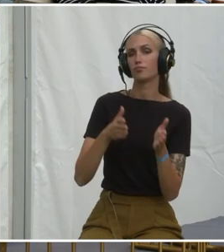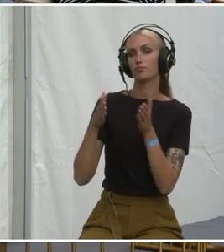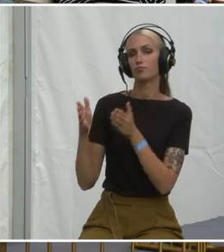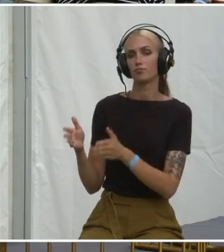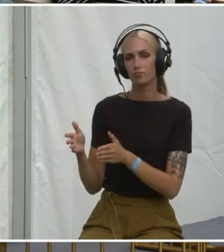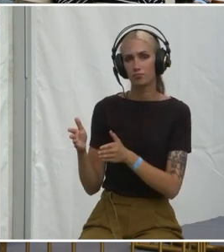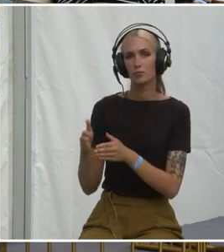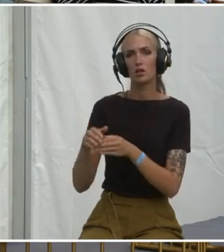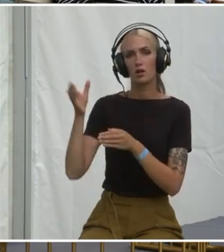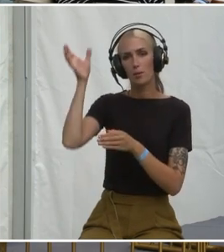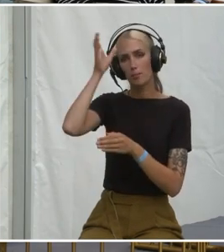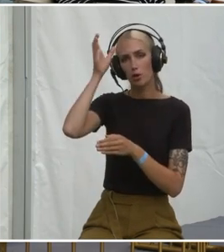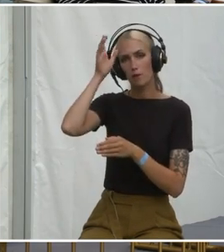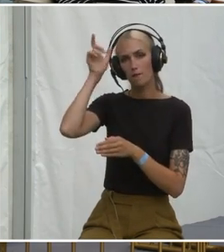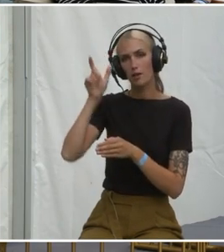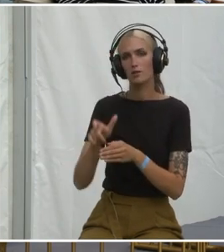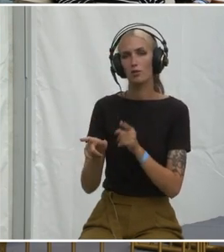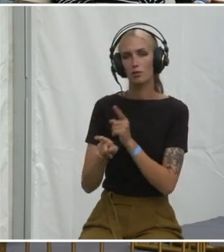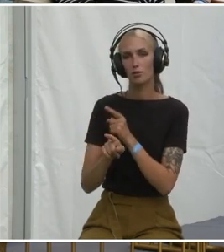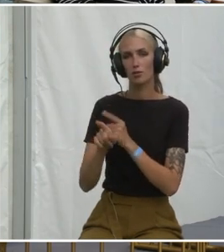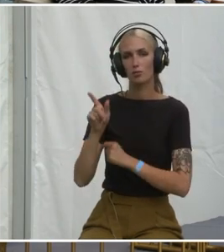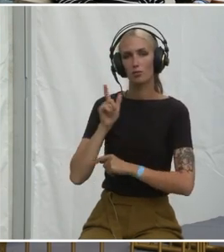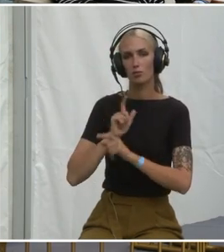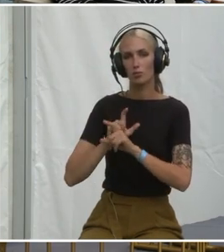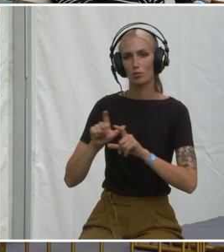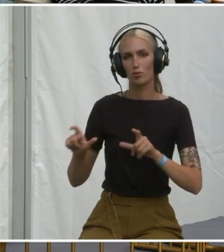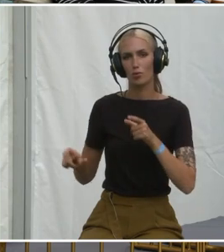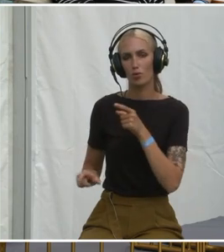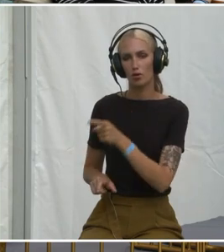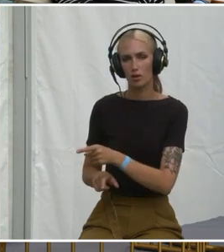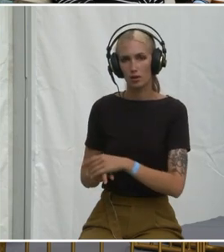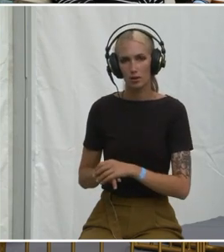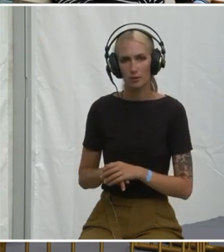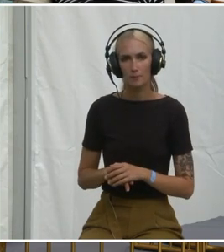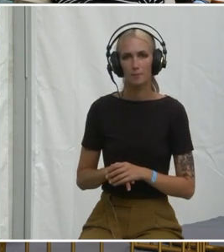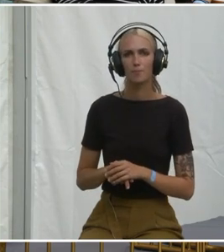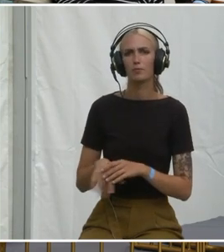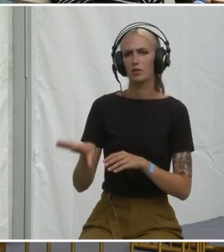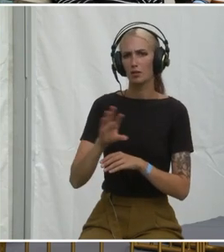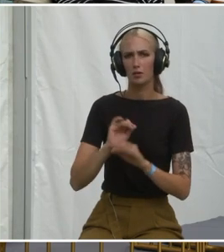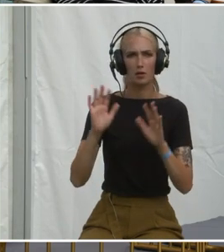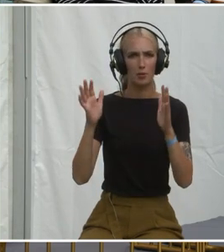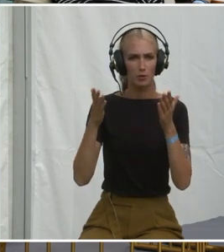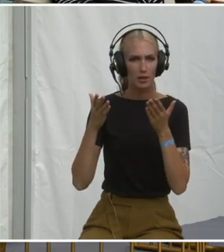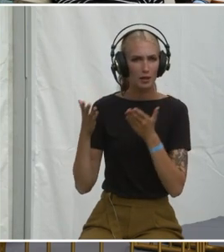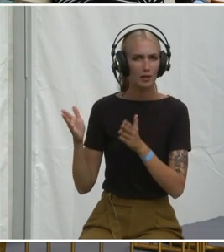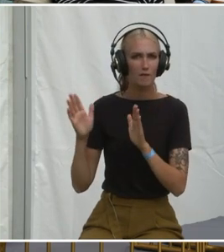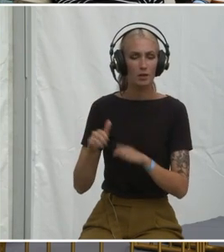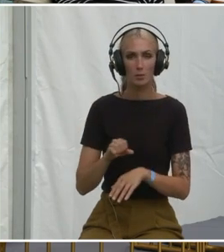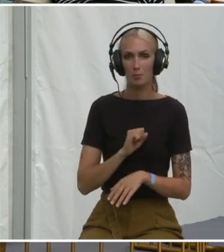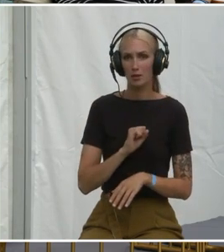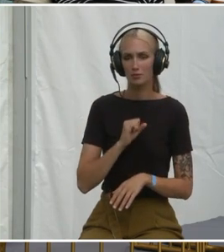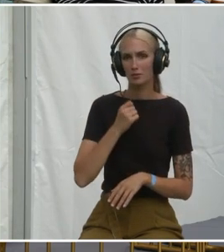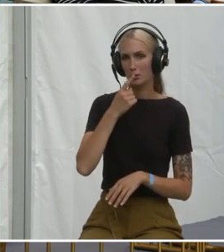Jussi Jauhiainen from the University of Tartu. And we can make a warm applause to him because he has been just